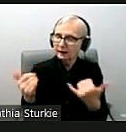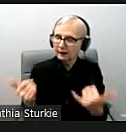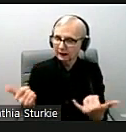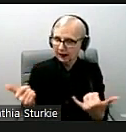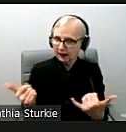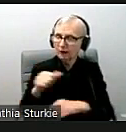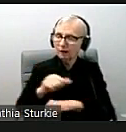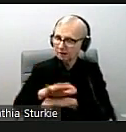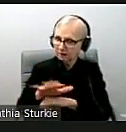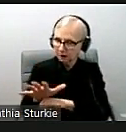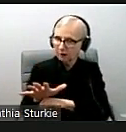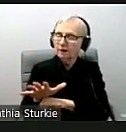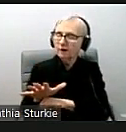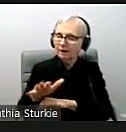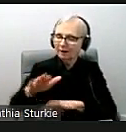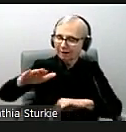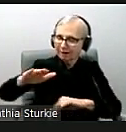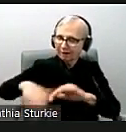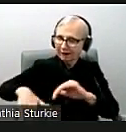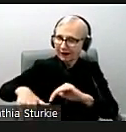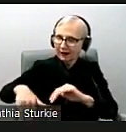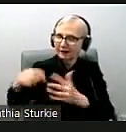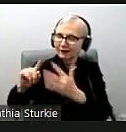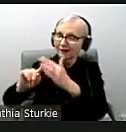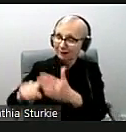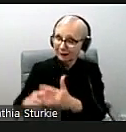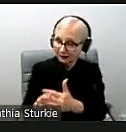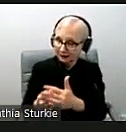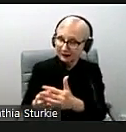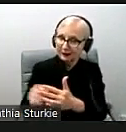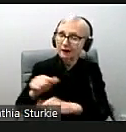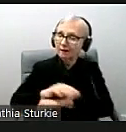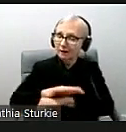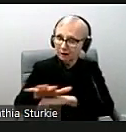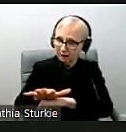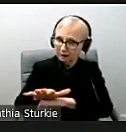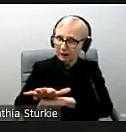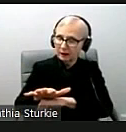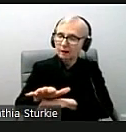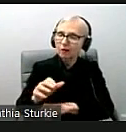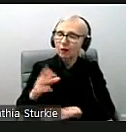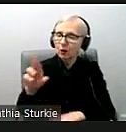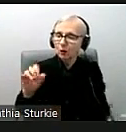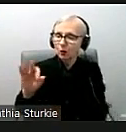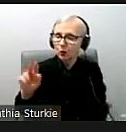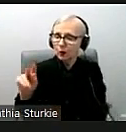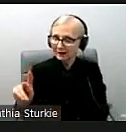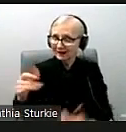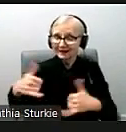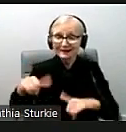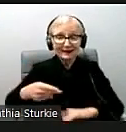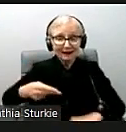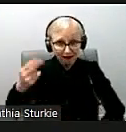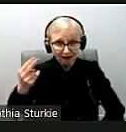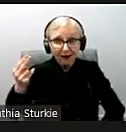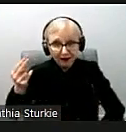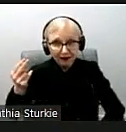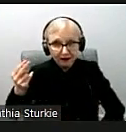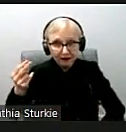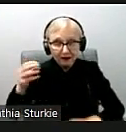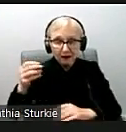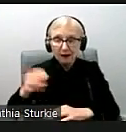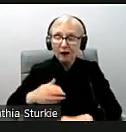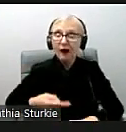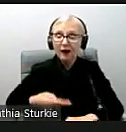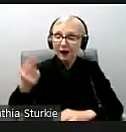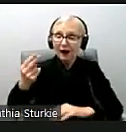COVID-19 in the pandemic than they have been really since the beginning of this pandemic. And so their risk is quite high still, and their risk of exposure is quite